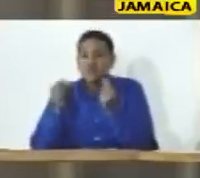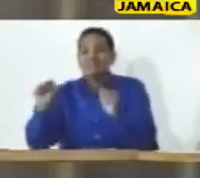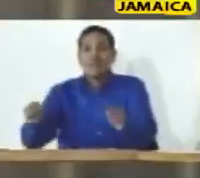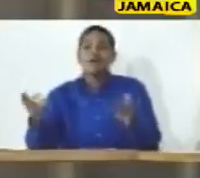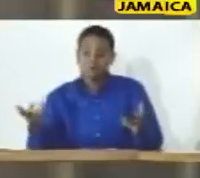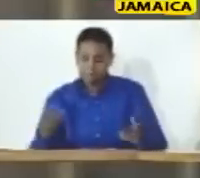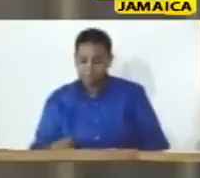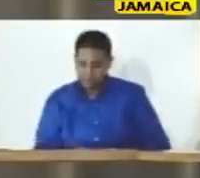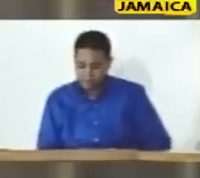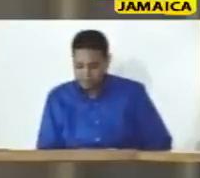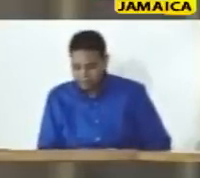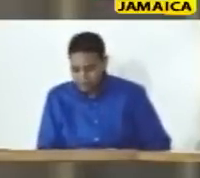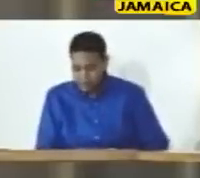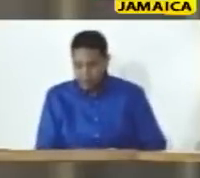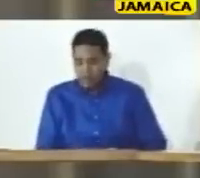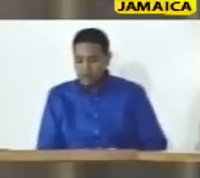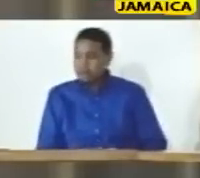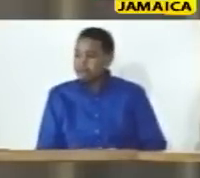eventualities.